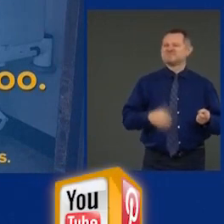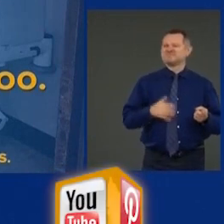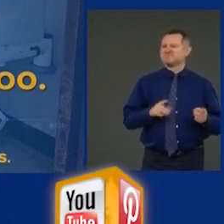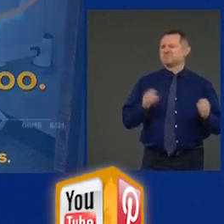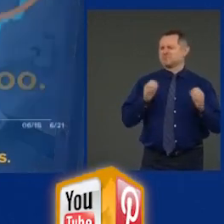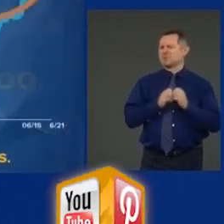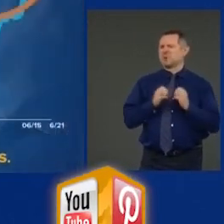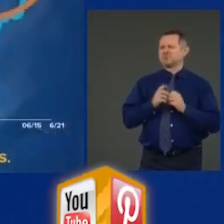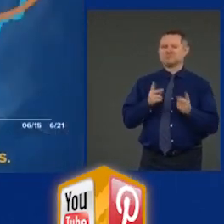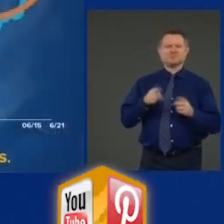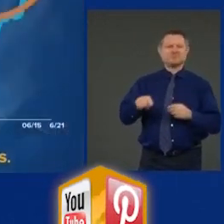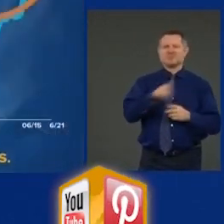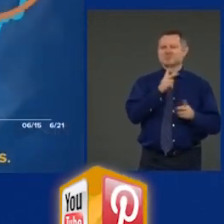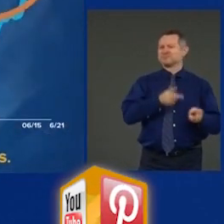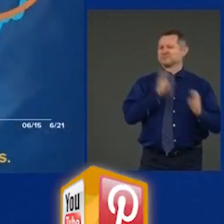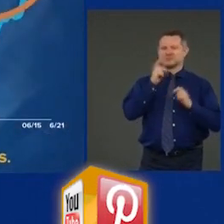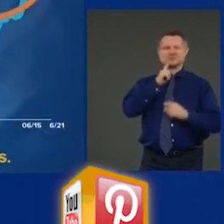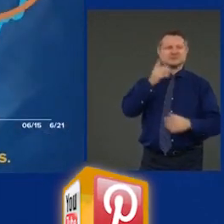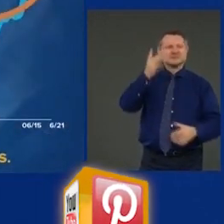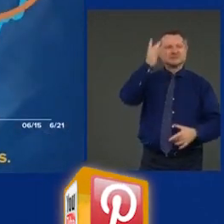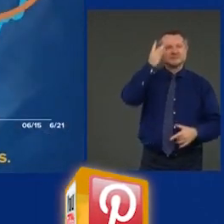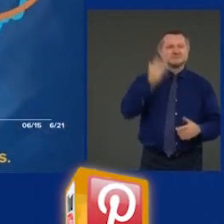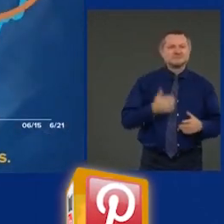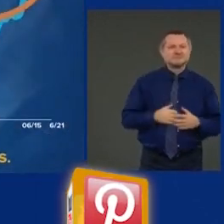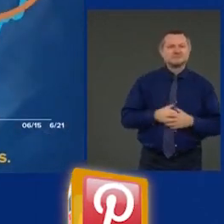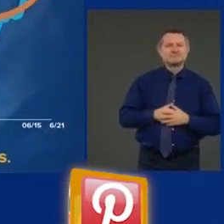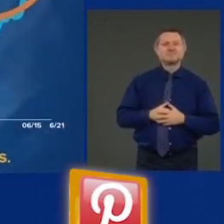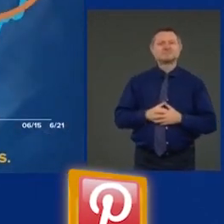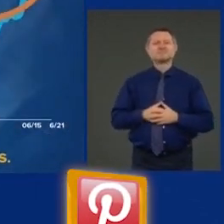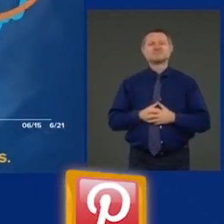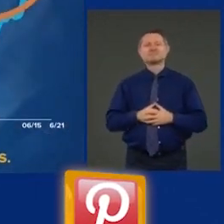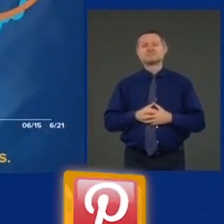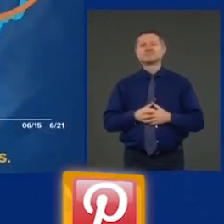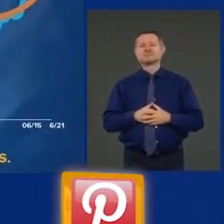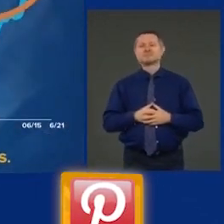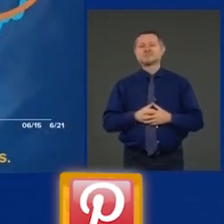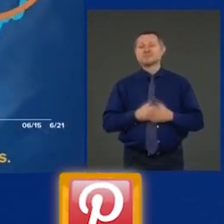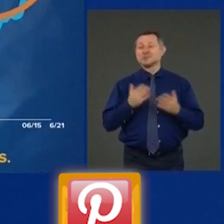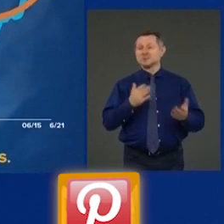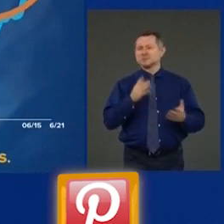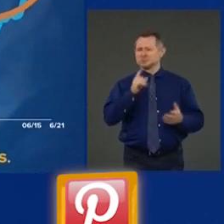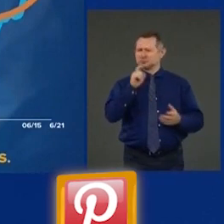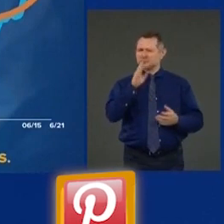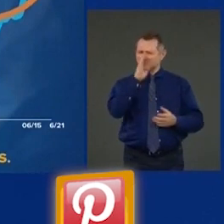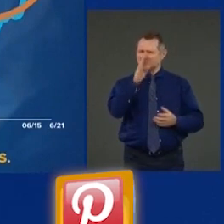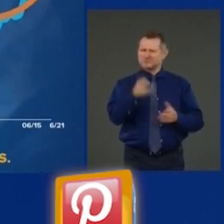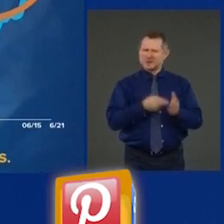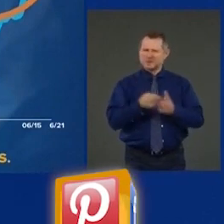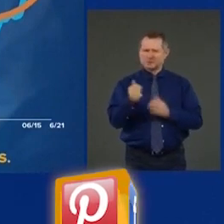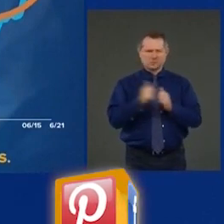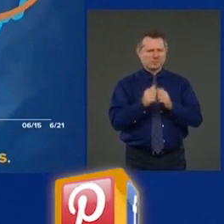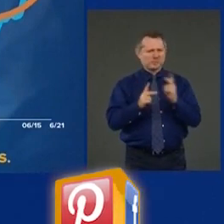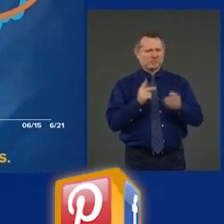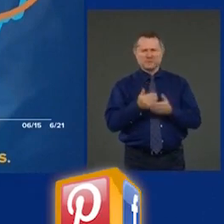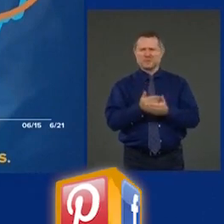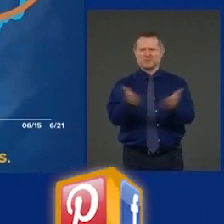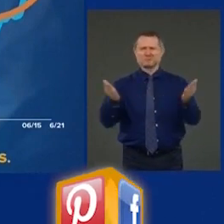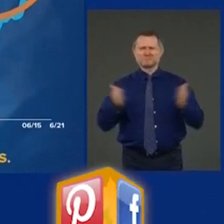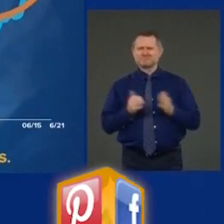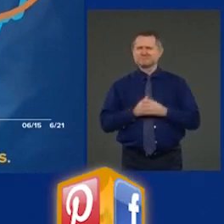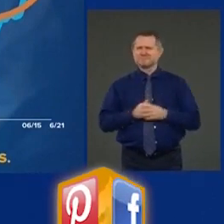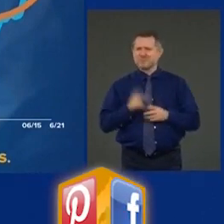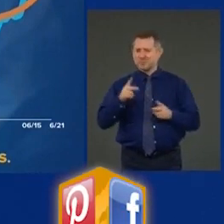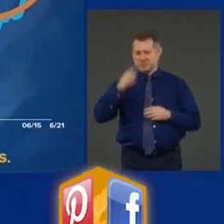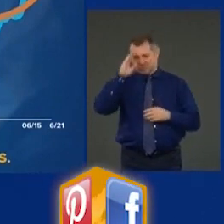getting sick. And don't tell the American people anything different. They know that when people go